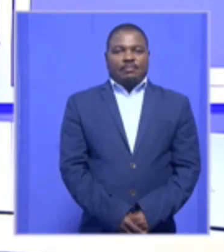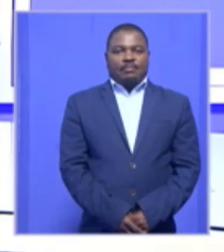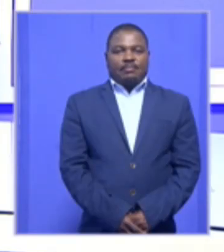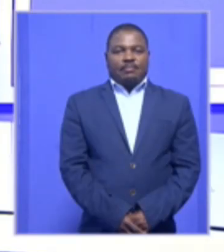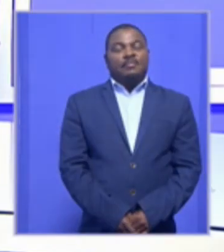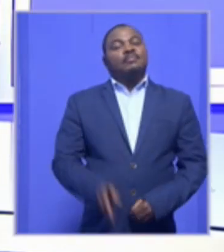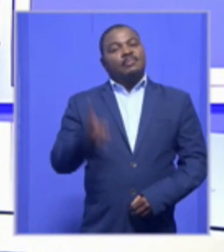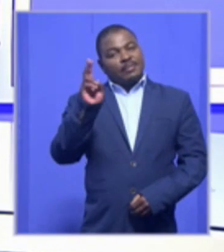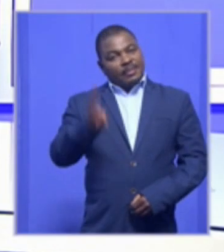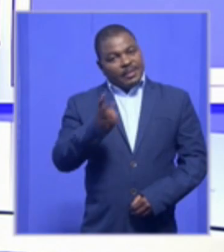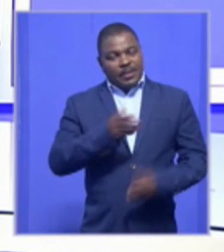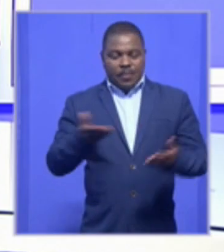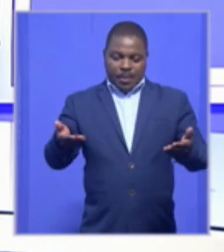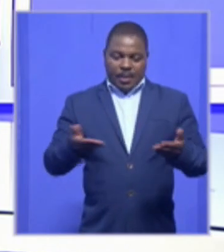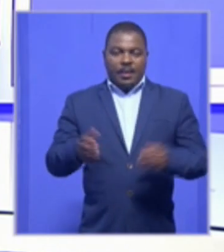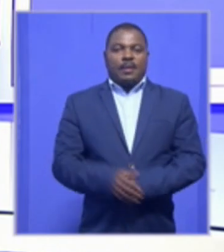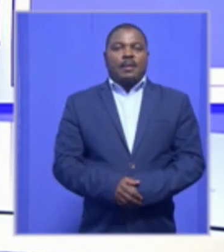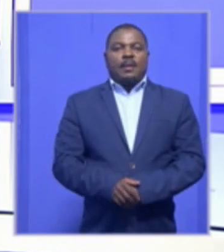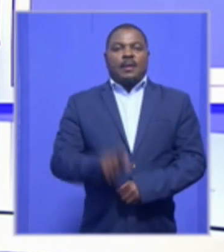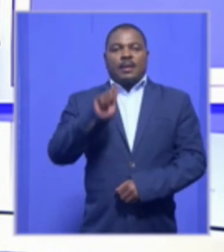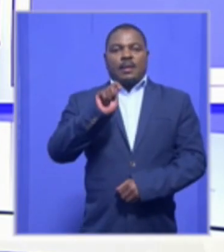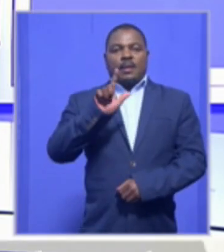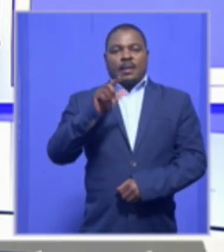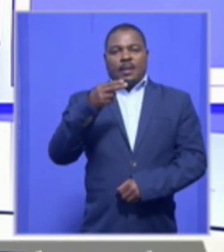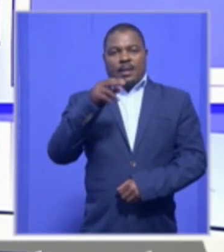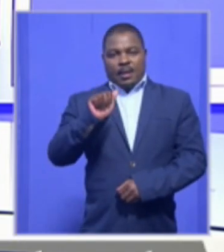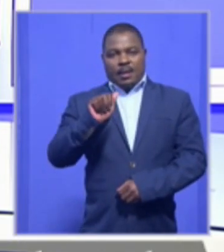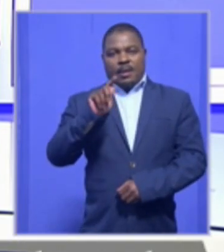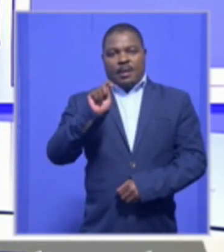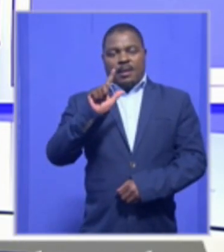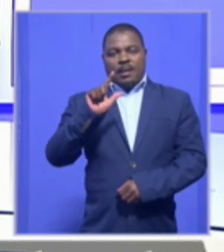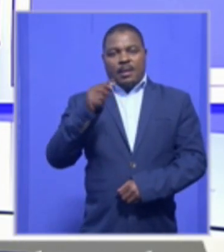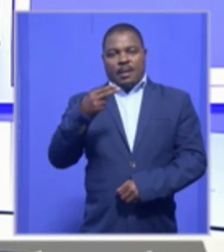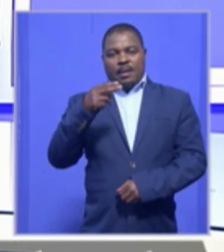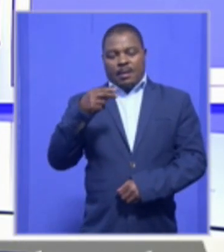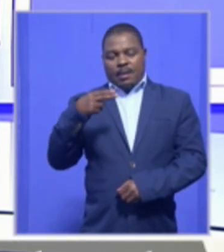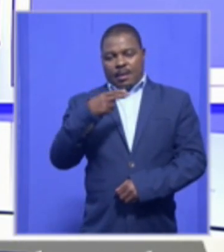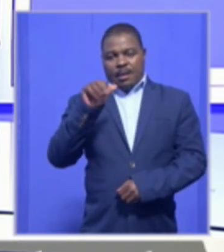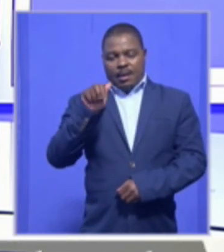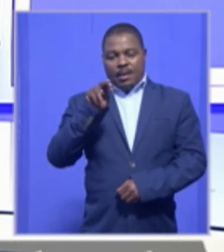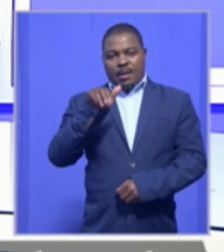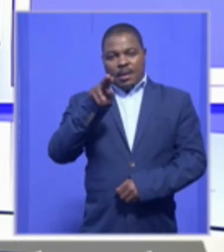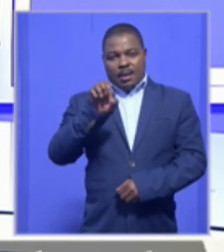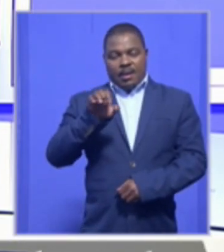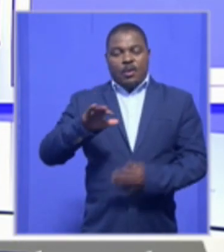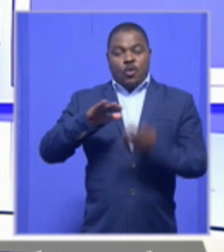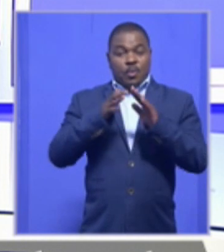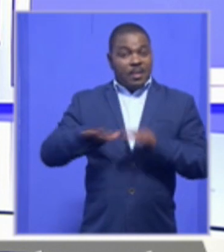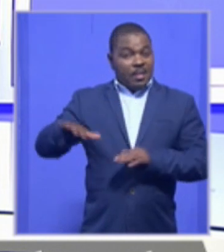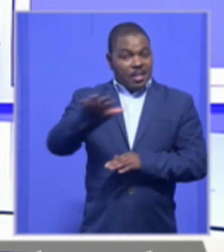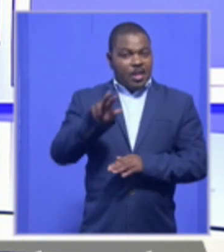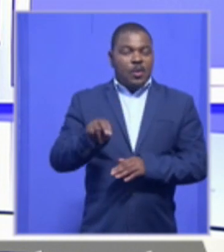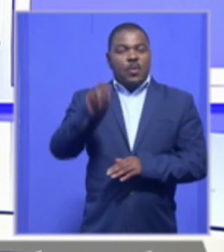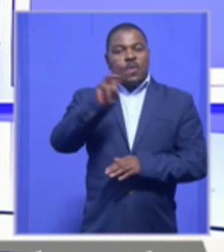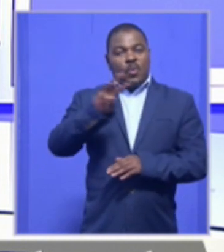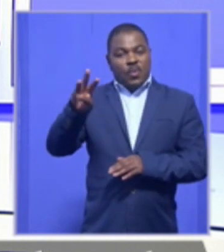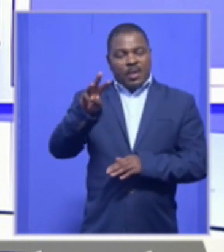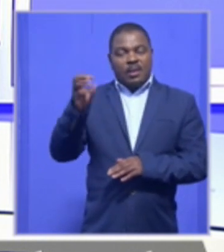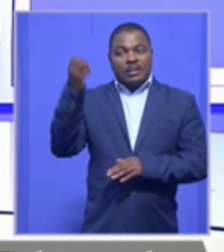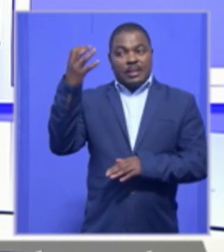Re sa buša re le amogela badudi ba motsana wa Tlhatlhaganyane gausi le Sun City ka provinseng ya North West ba hlwile ba ganta